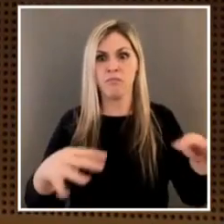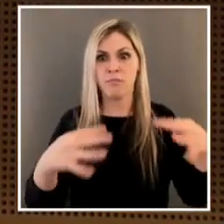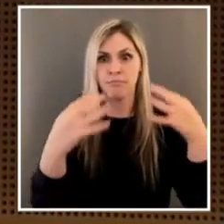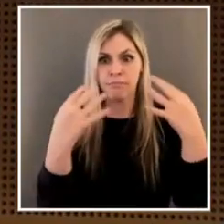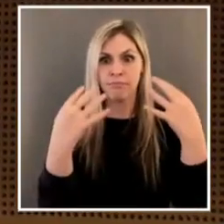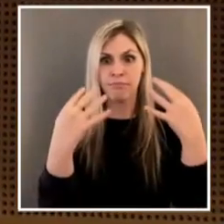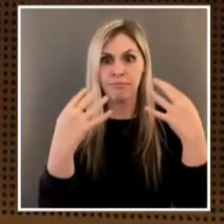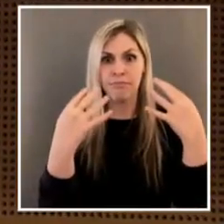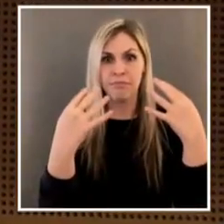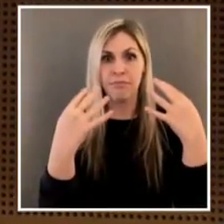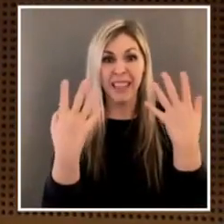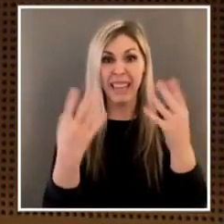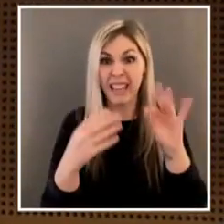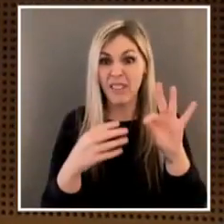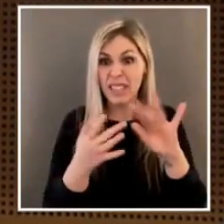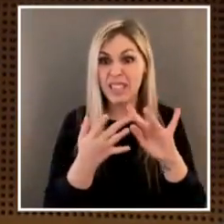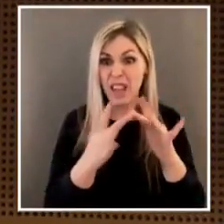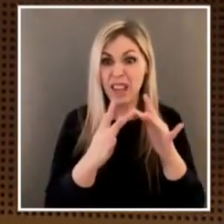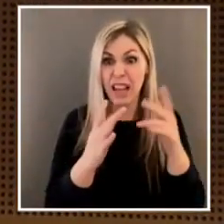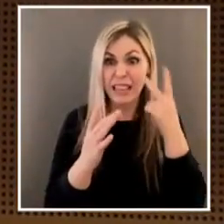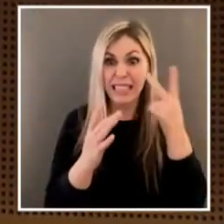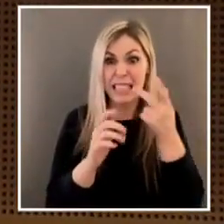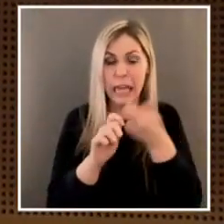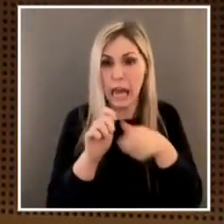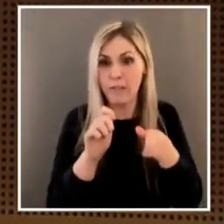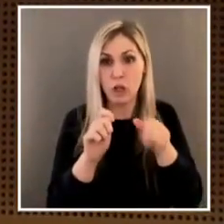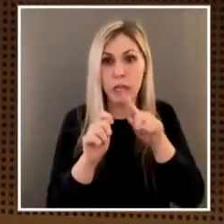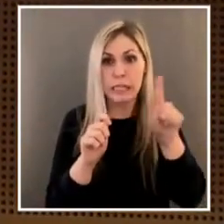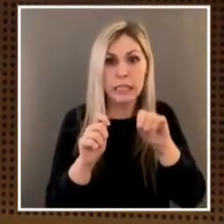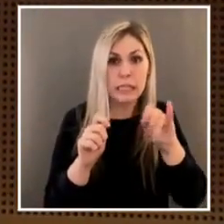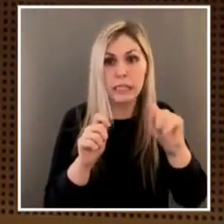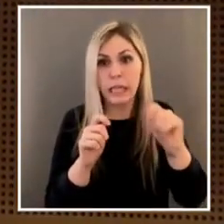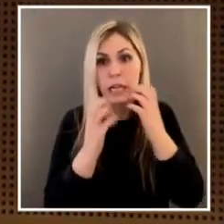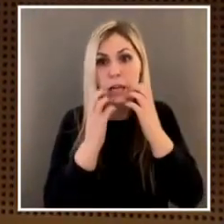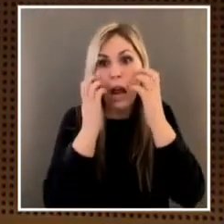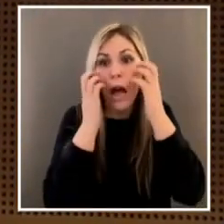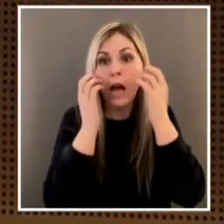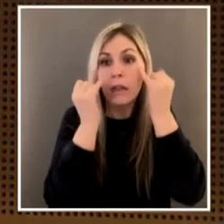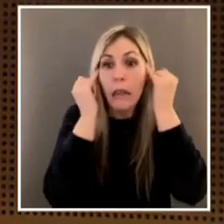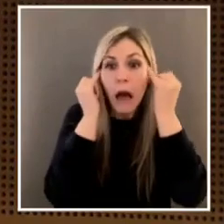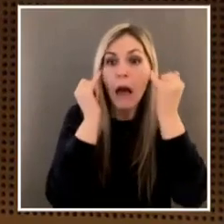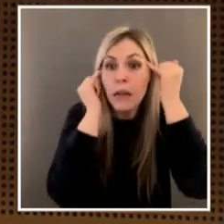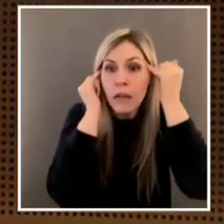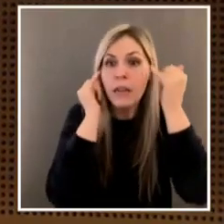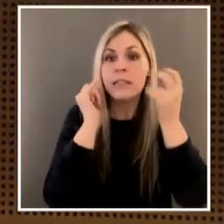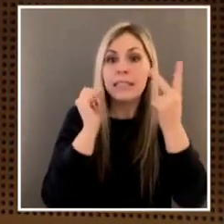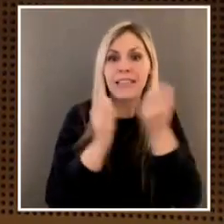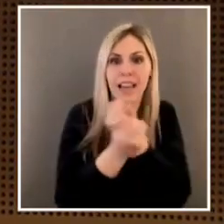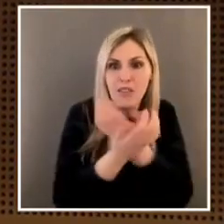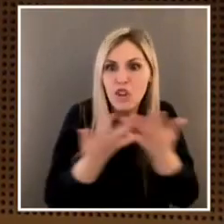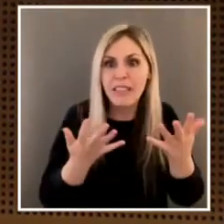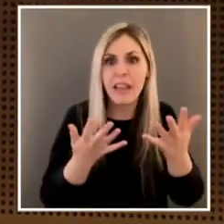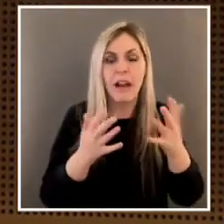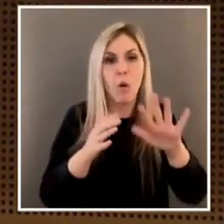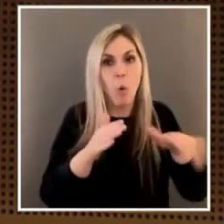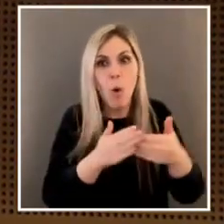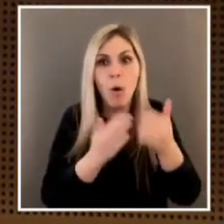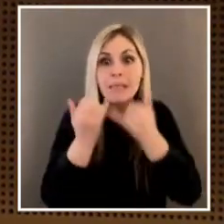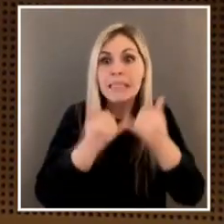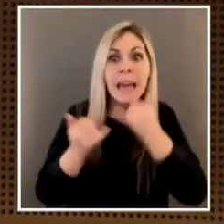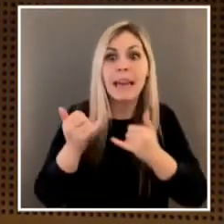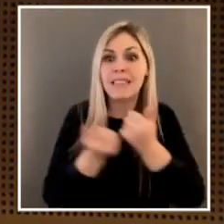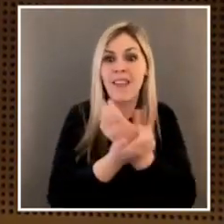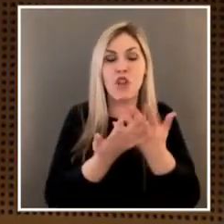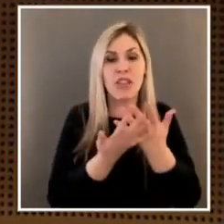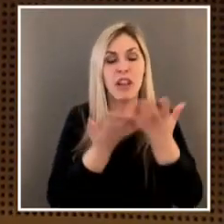you know, on stream, they see every little zit and every little line. You know, all your mistakes are right out there. And no